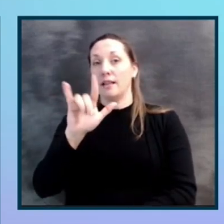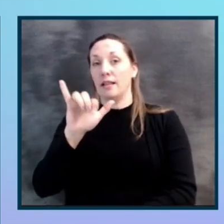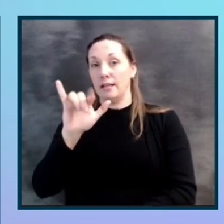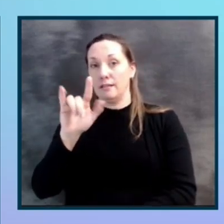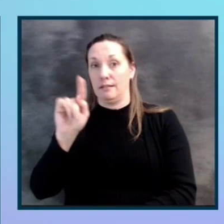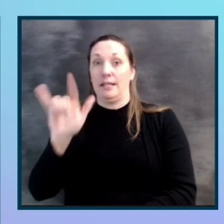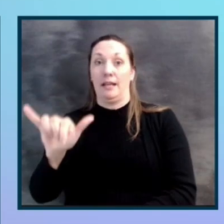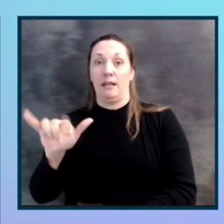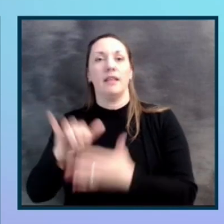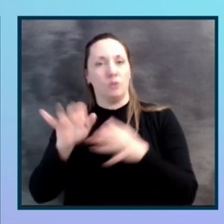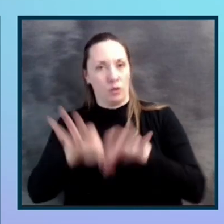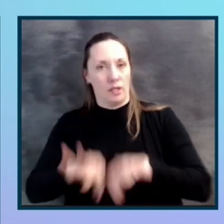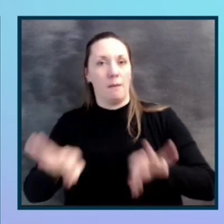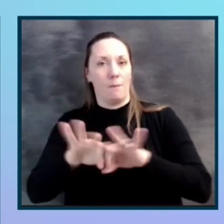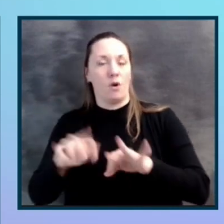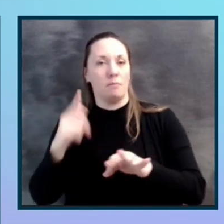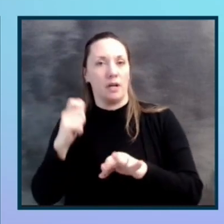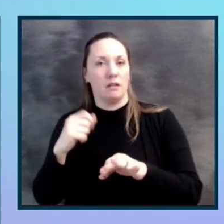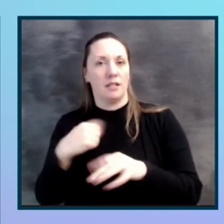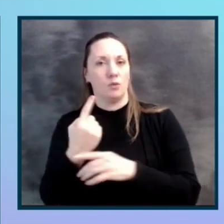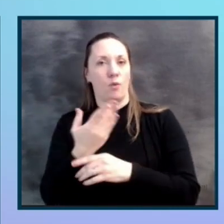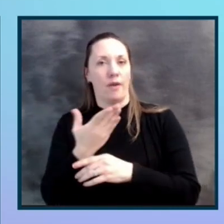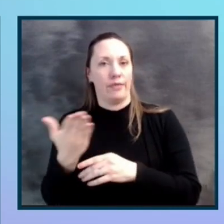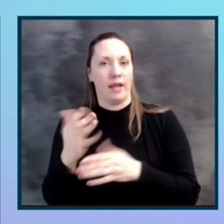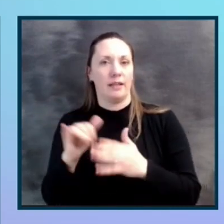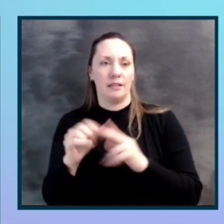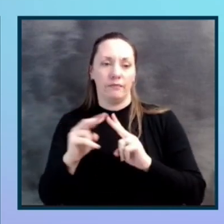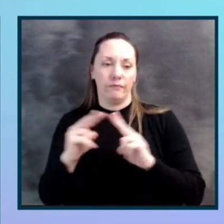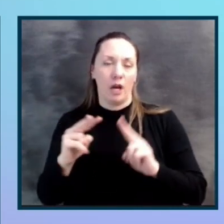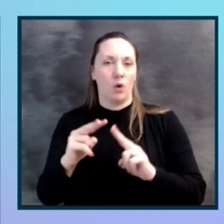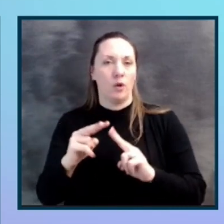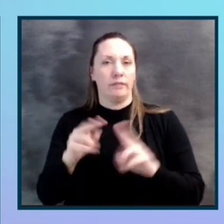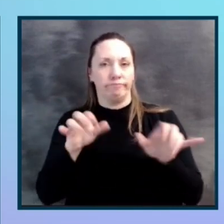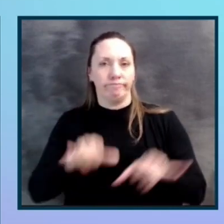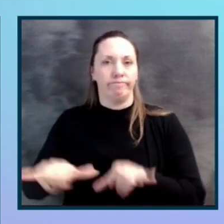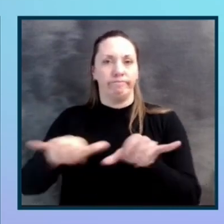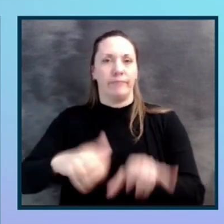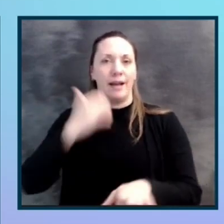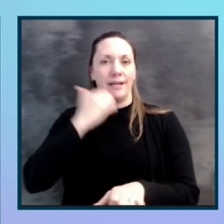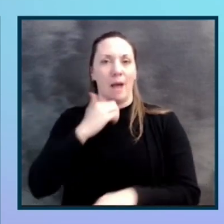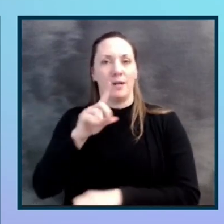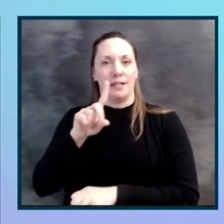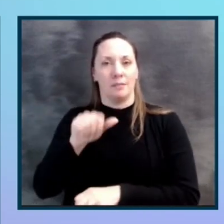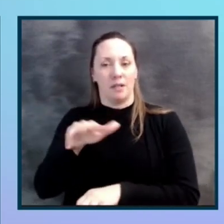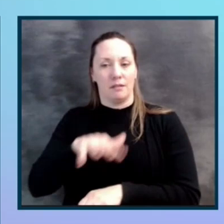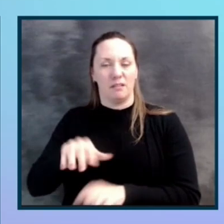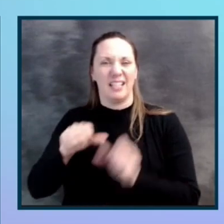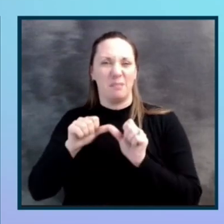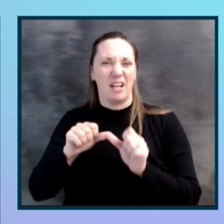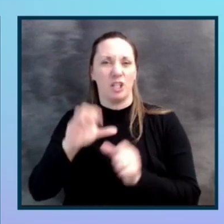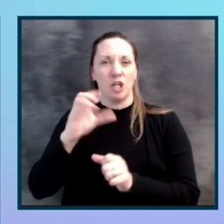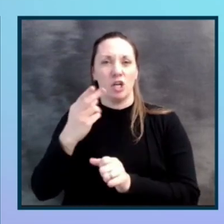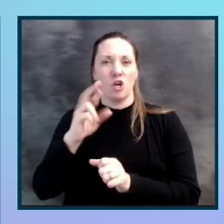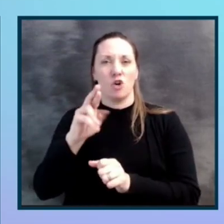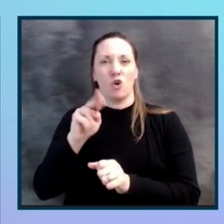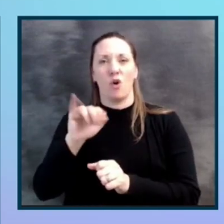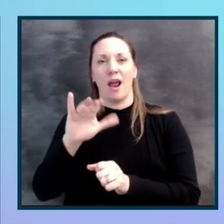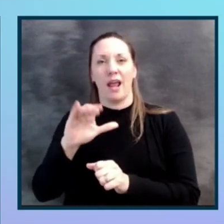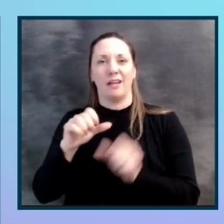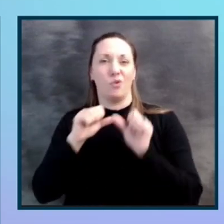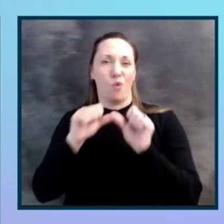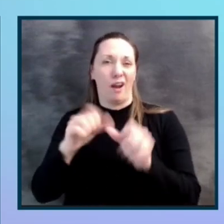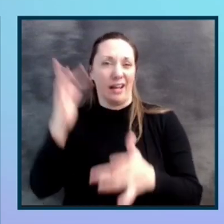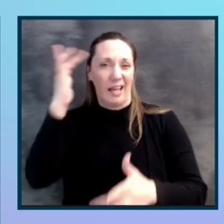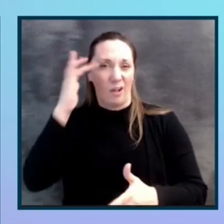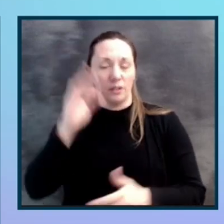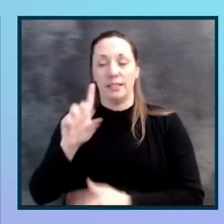know, one thing that is very common in disability spaces, especially chronic illness spaces, is that